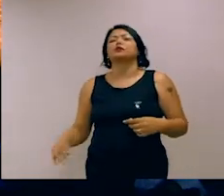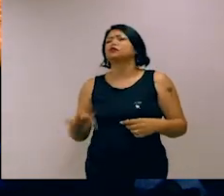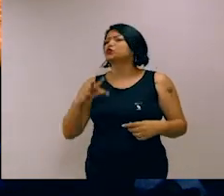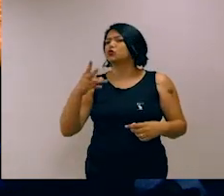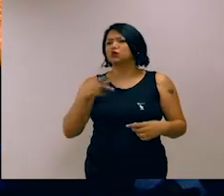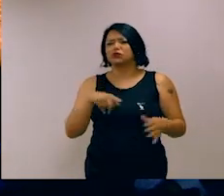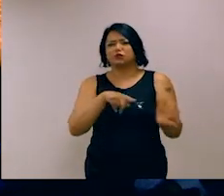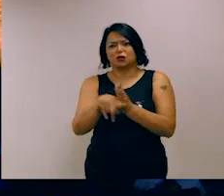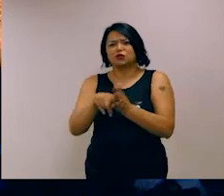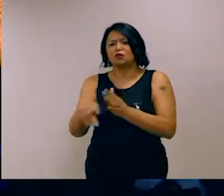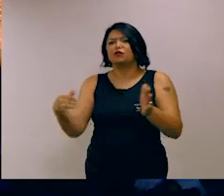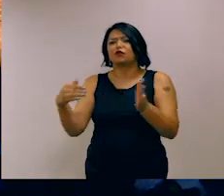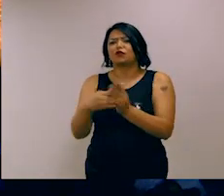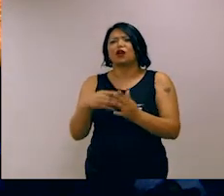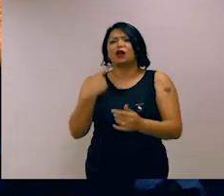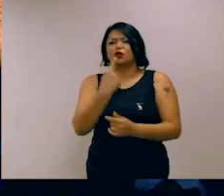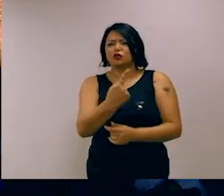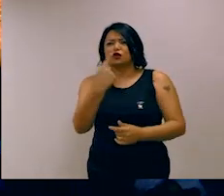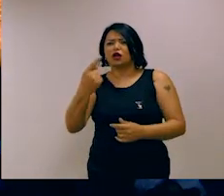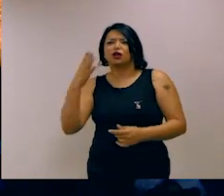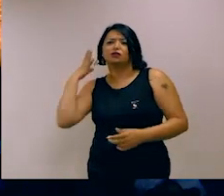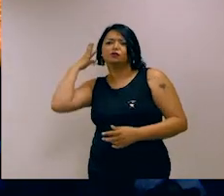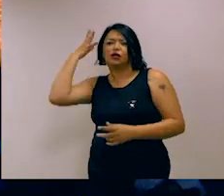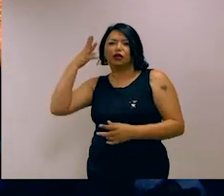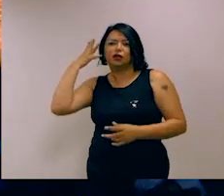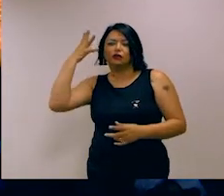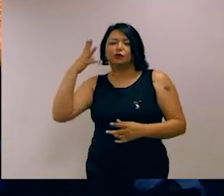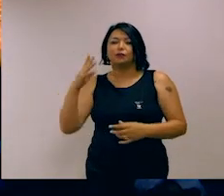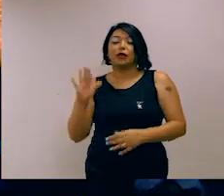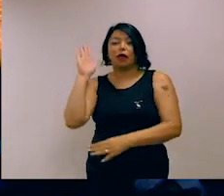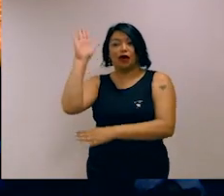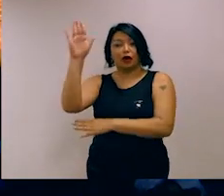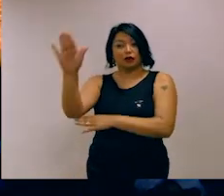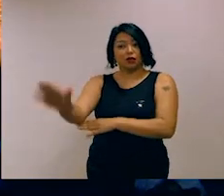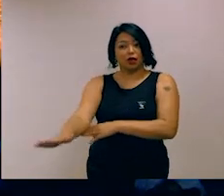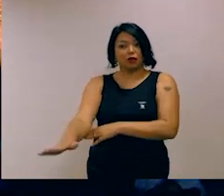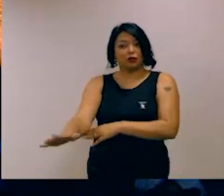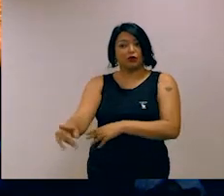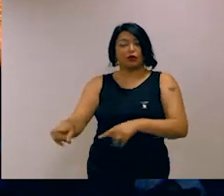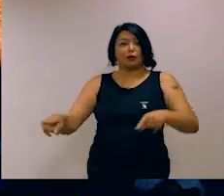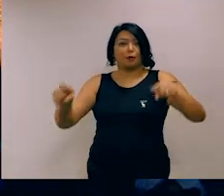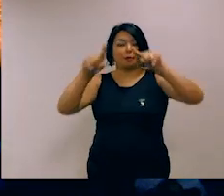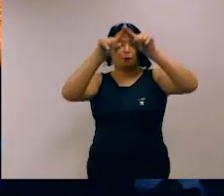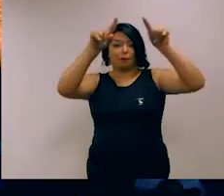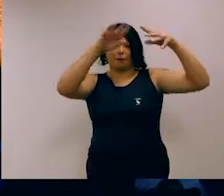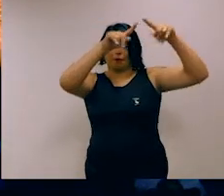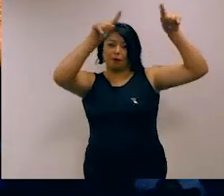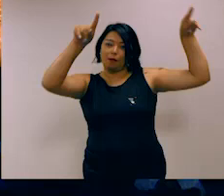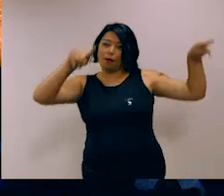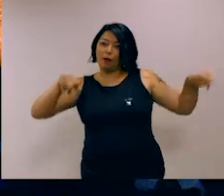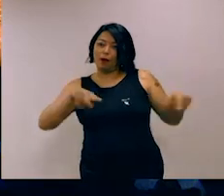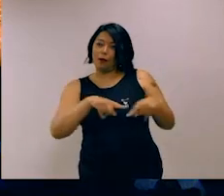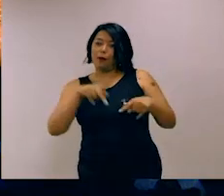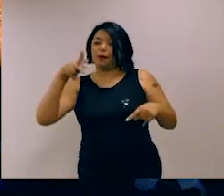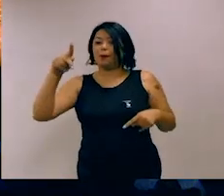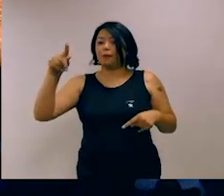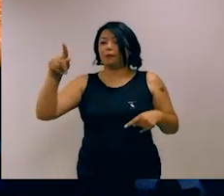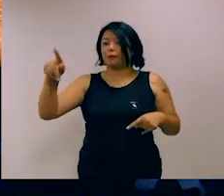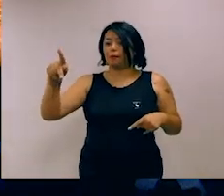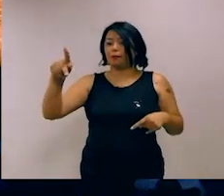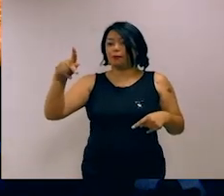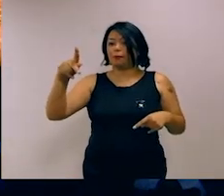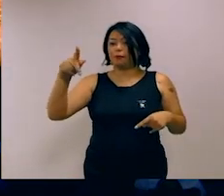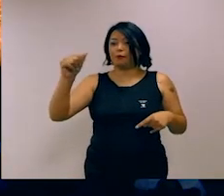two lectures, and the questions will be done at the end of the lectures. In the afternoon, we're going to have the format of panel. All